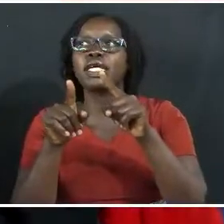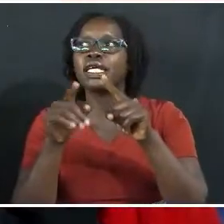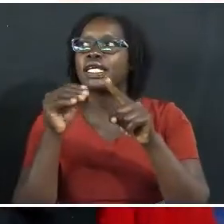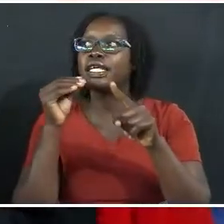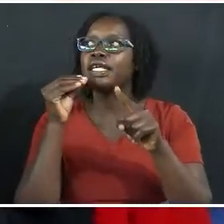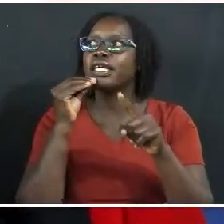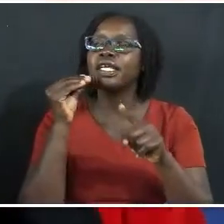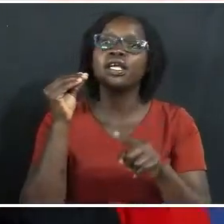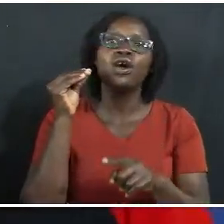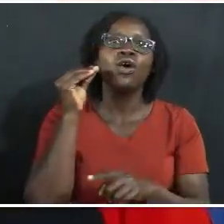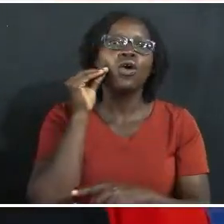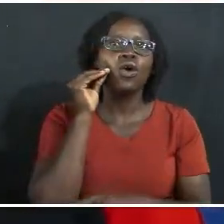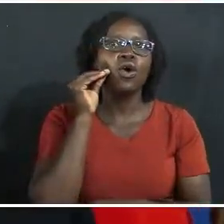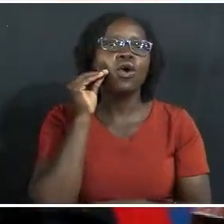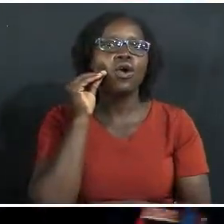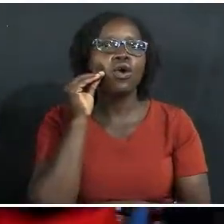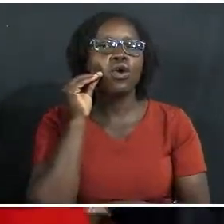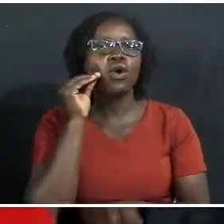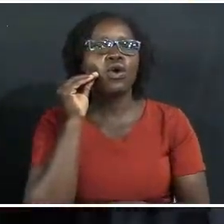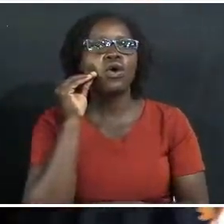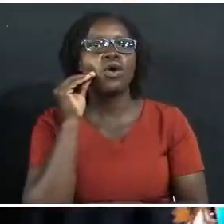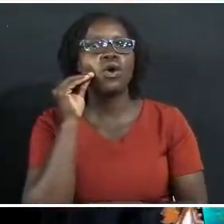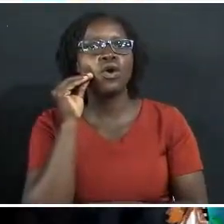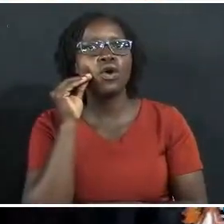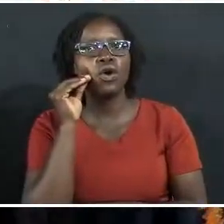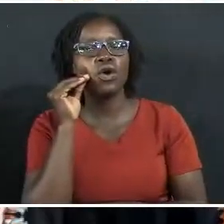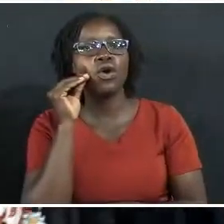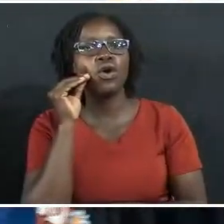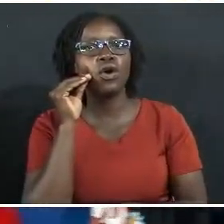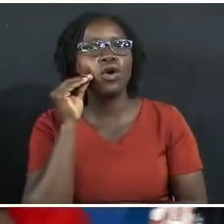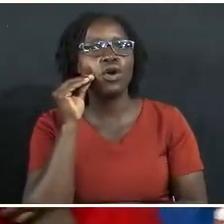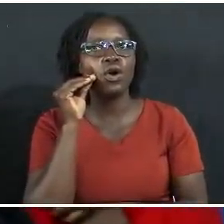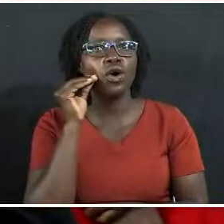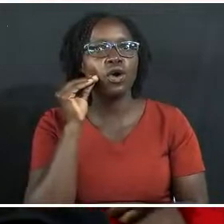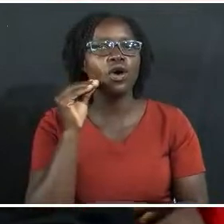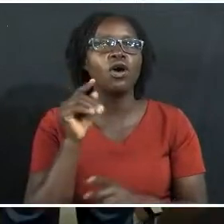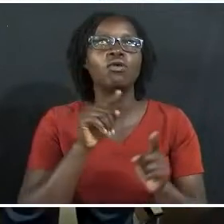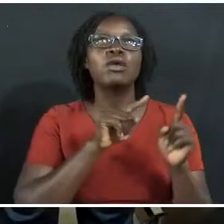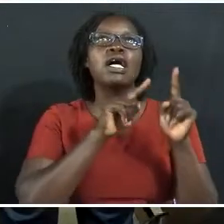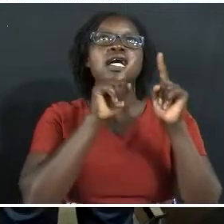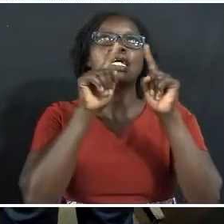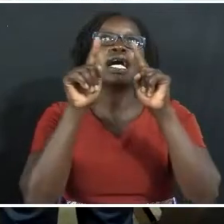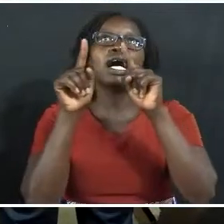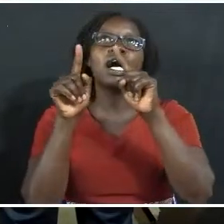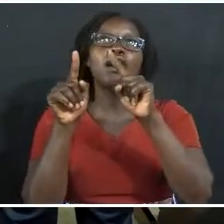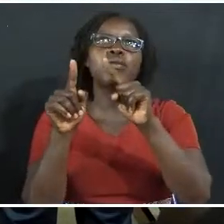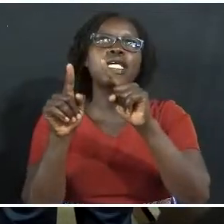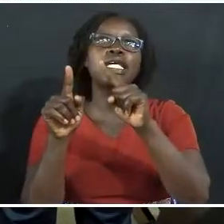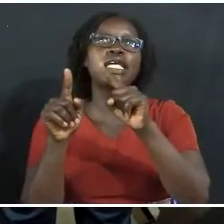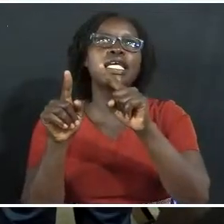prevent you from tapping into the grace. May God bless you.